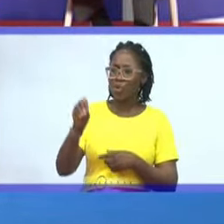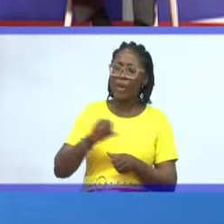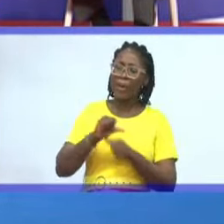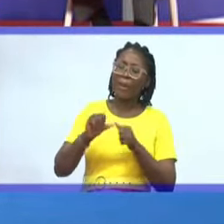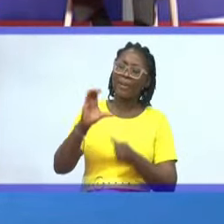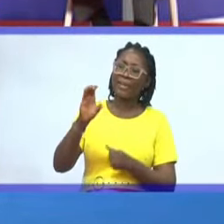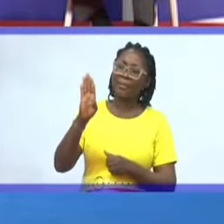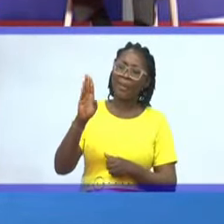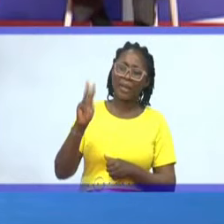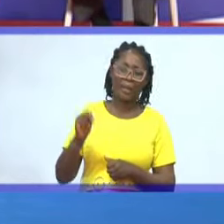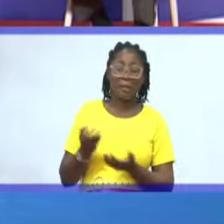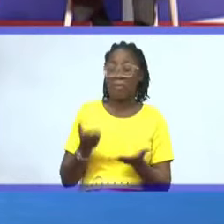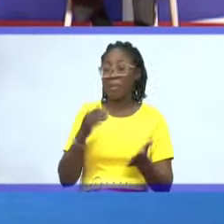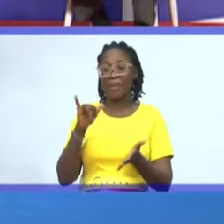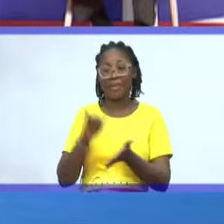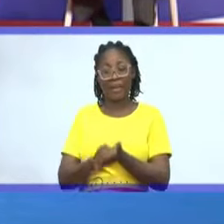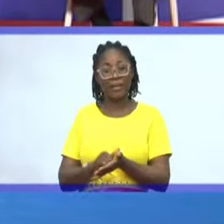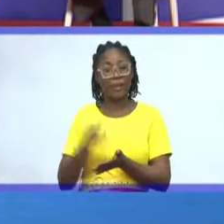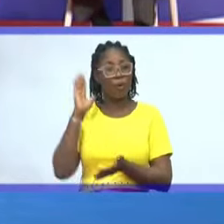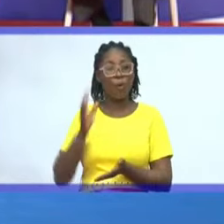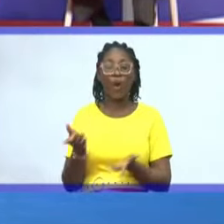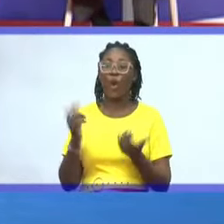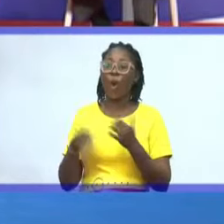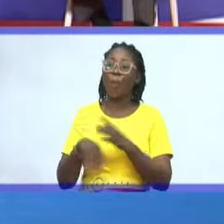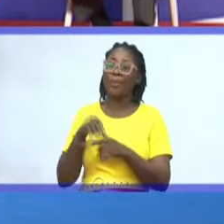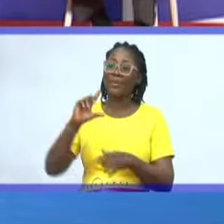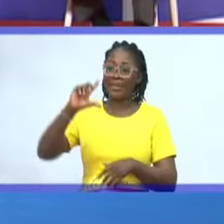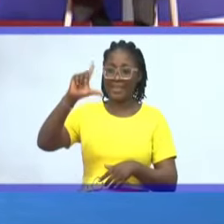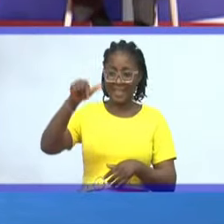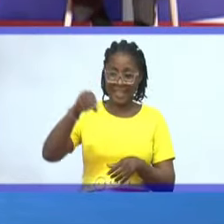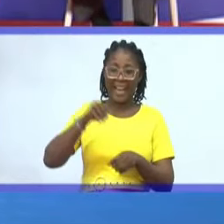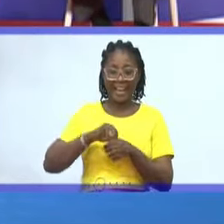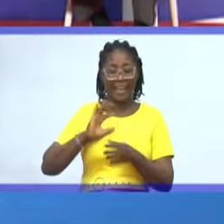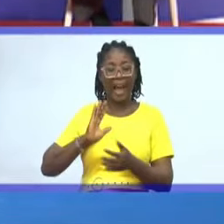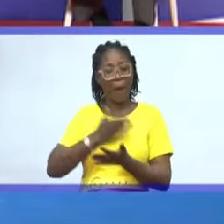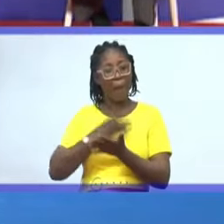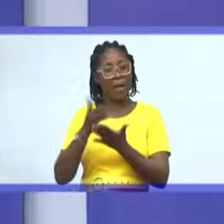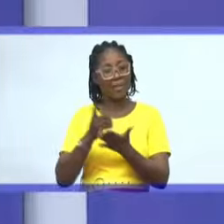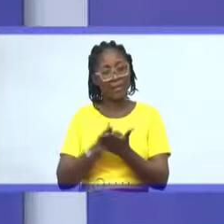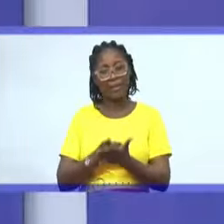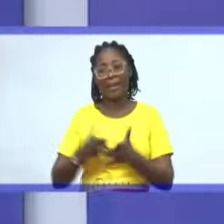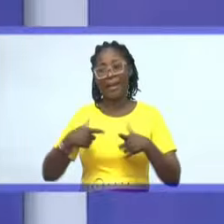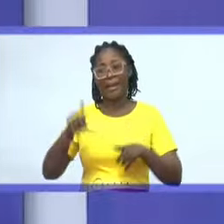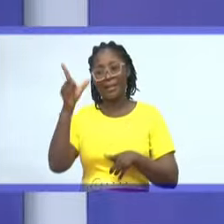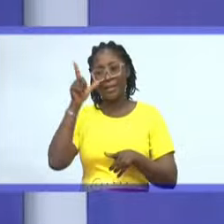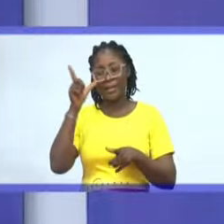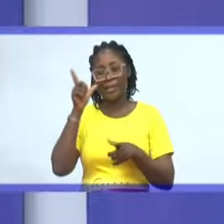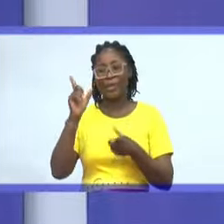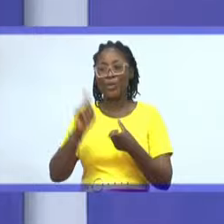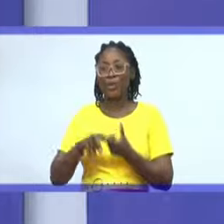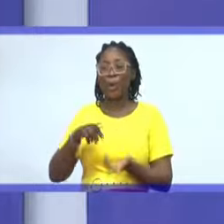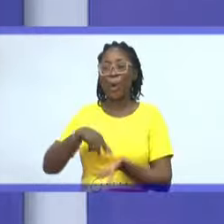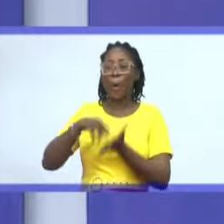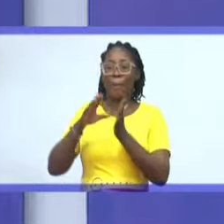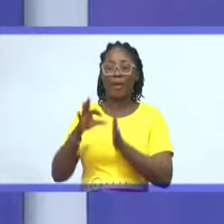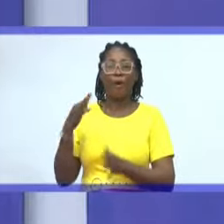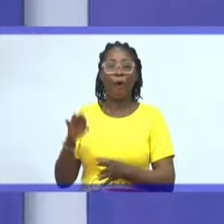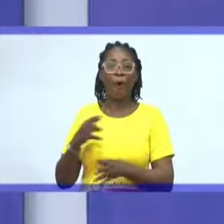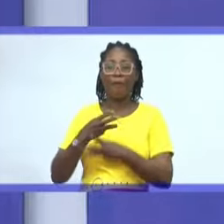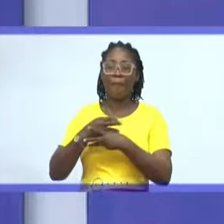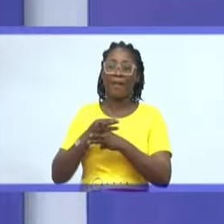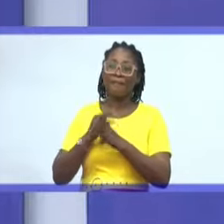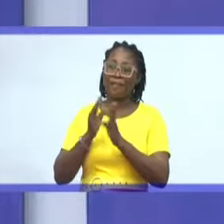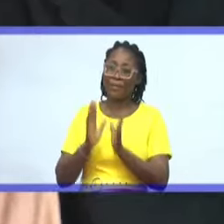somehow that will spill out in the course of today's town hall. Let's listen to the representative of the